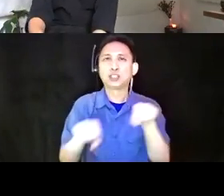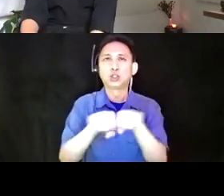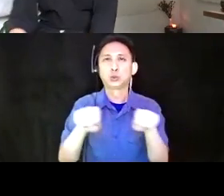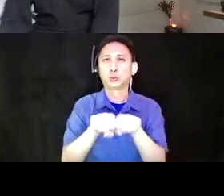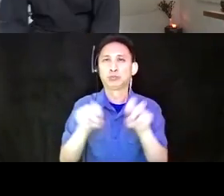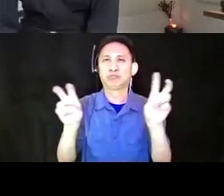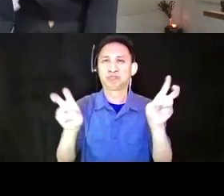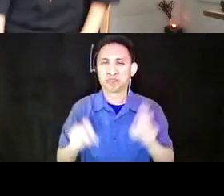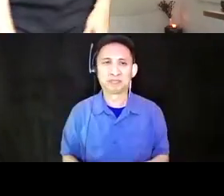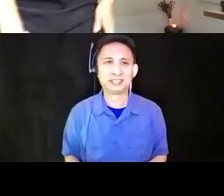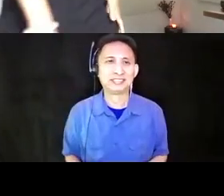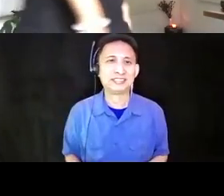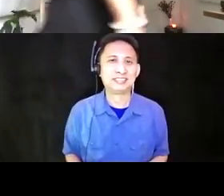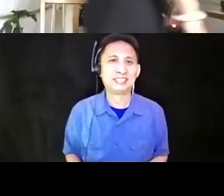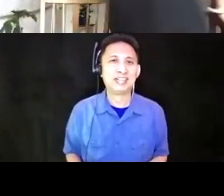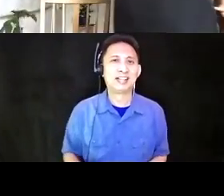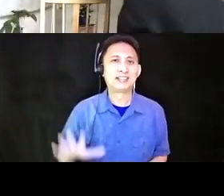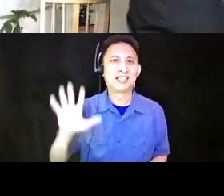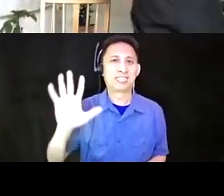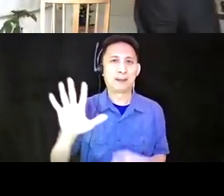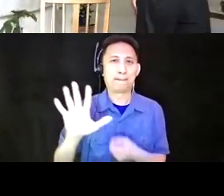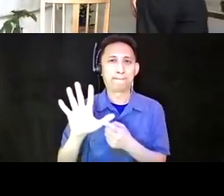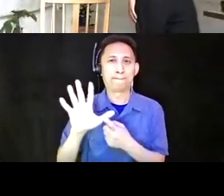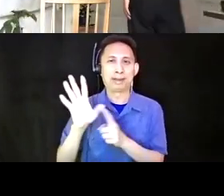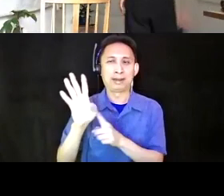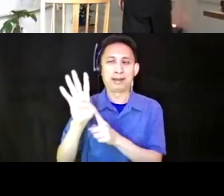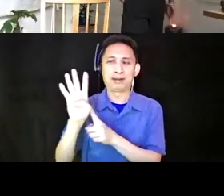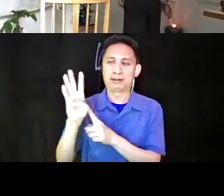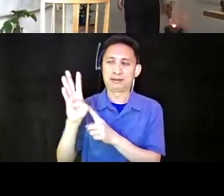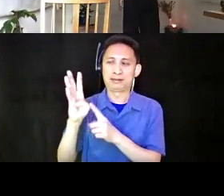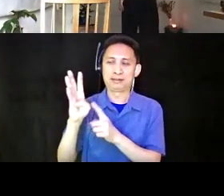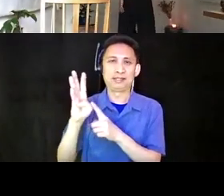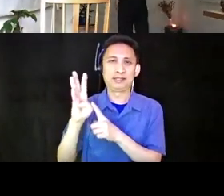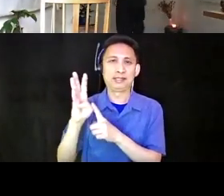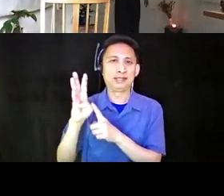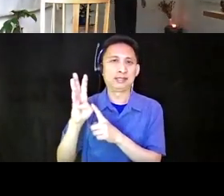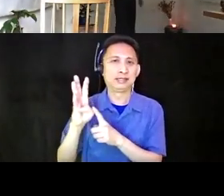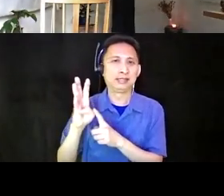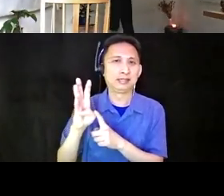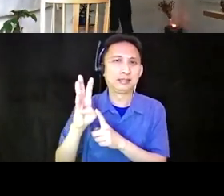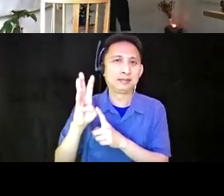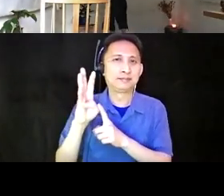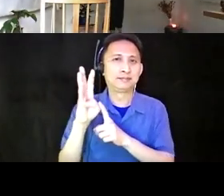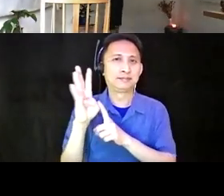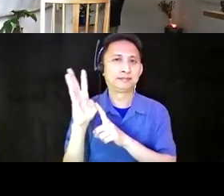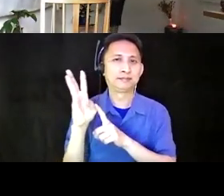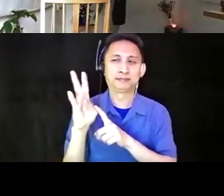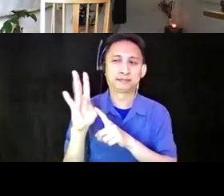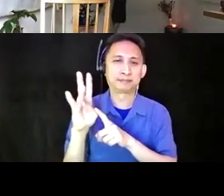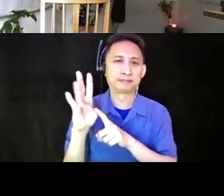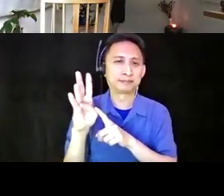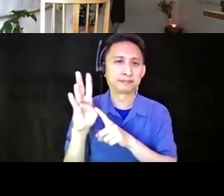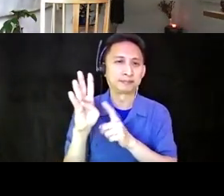the thumb and putting it at the base of the finger that we had associated to the liver, which is your ring finger.